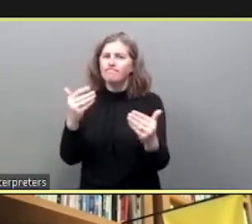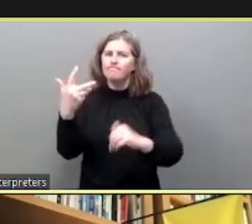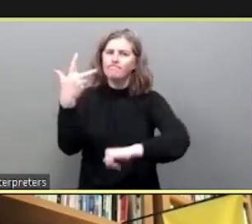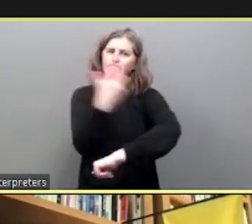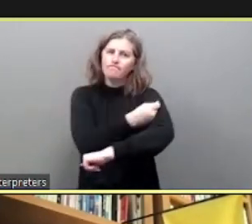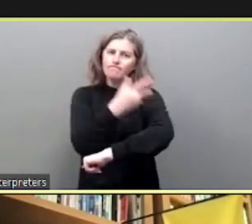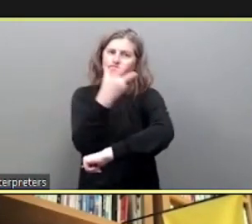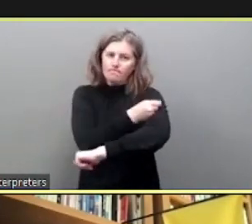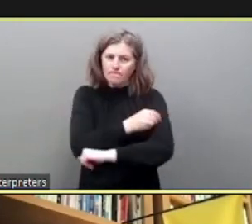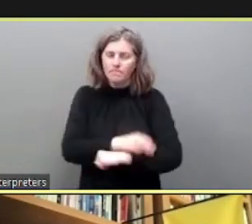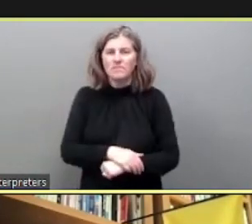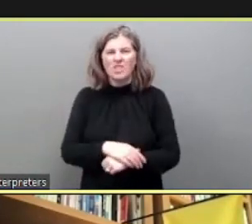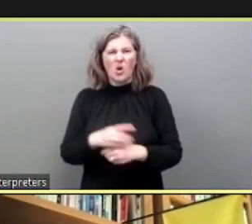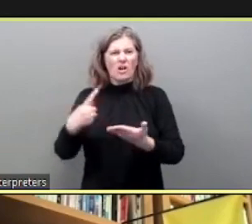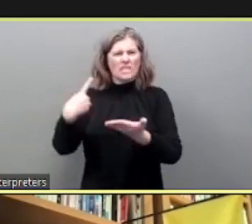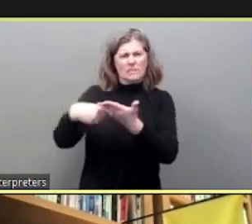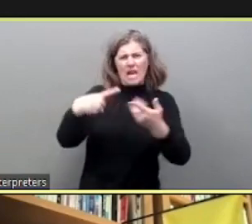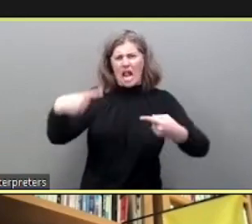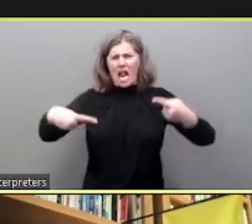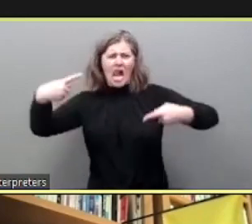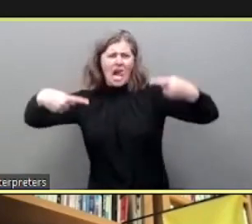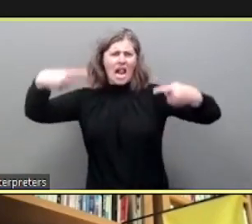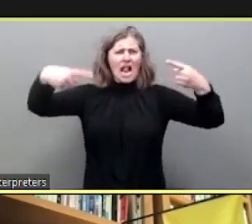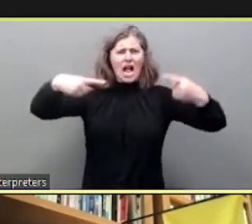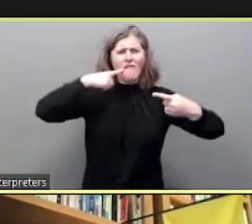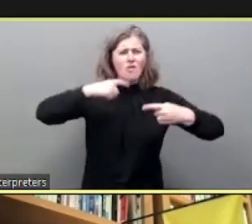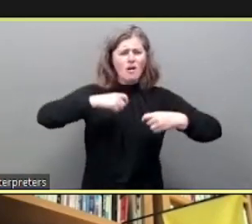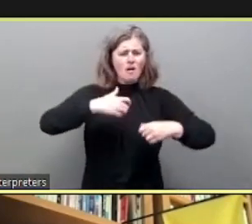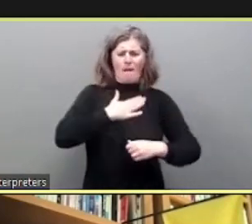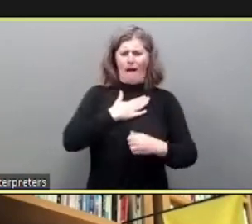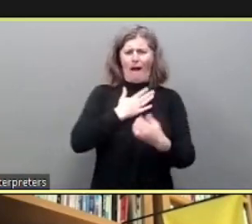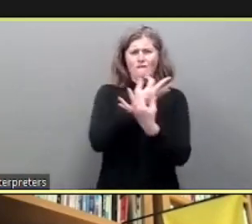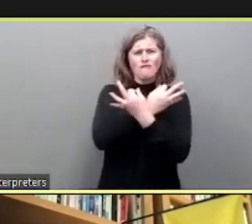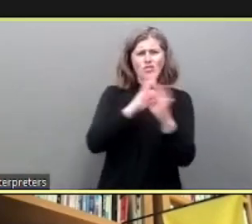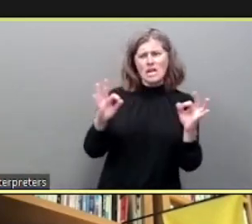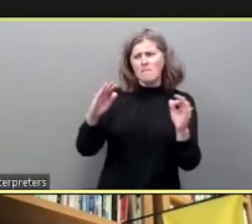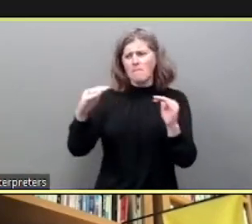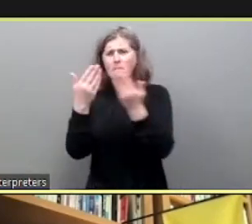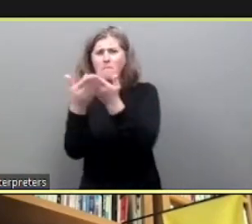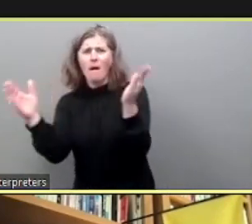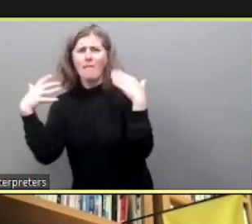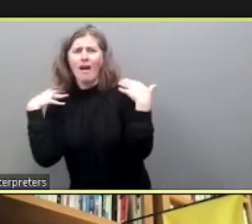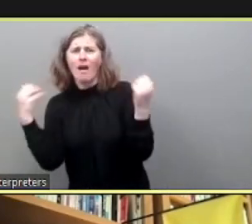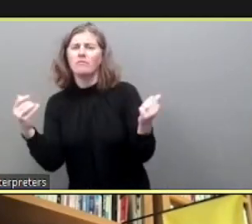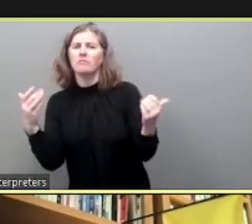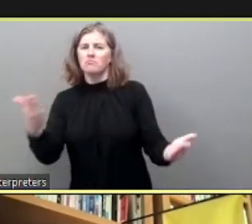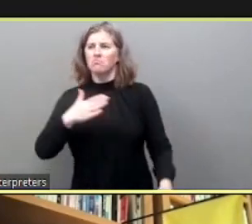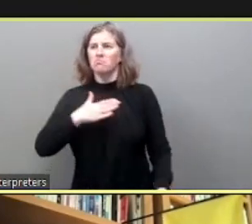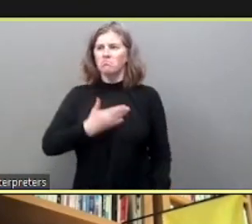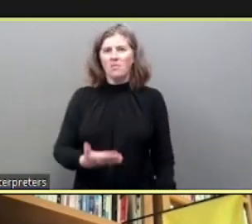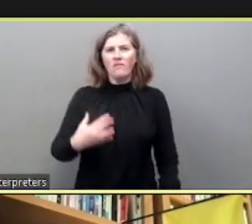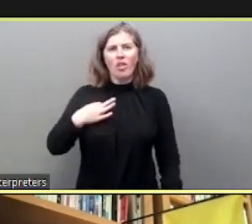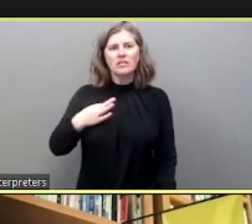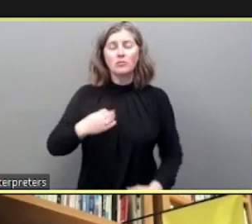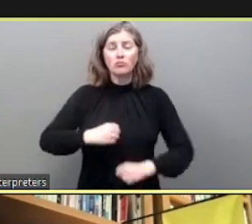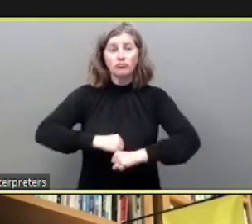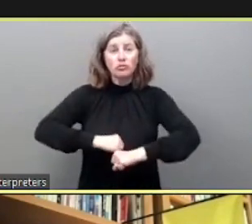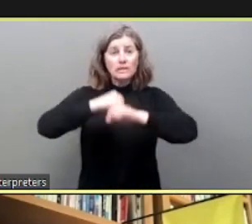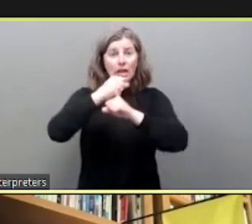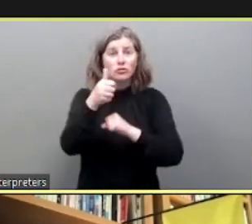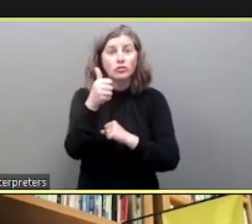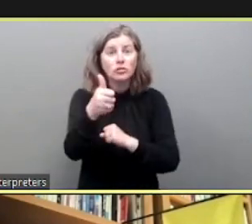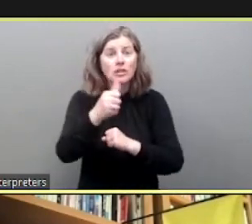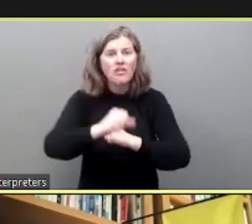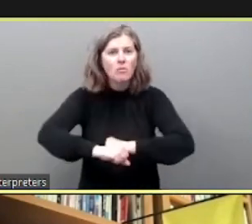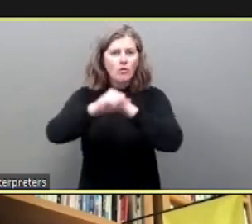vaccinated. While the debate rages on protecting personal freedom and public health, do your part voluntarily. Protect yourself, your